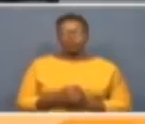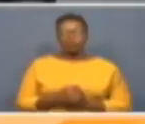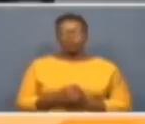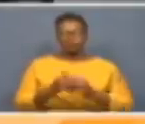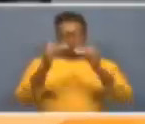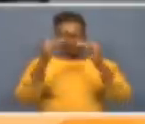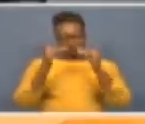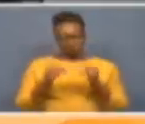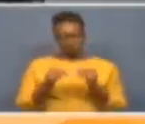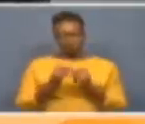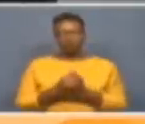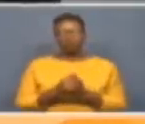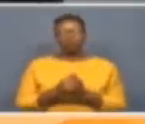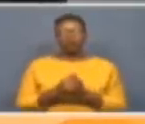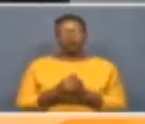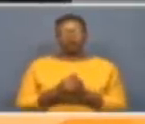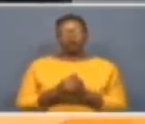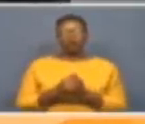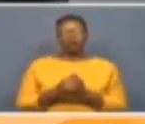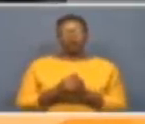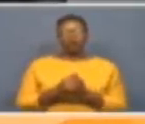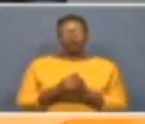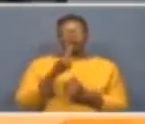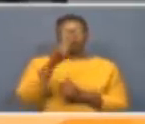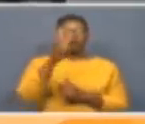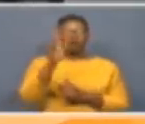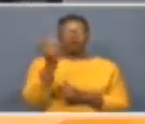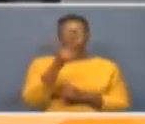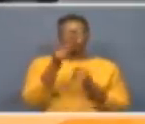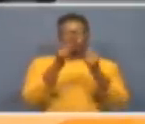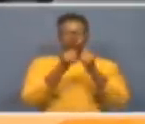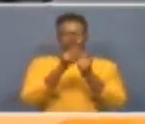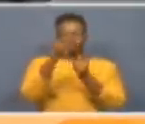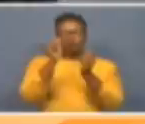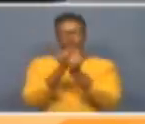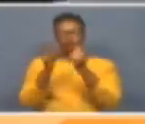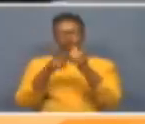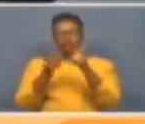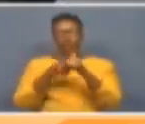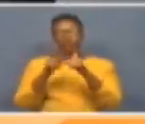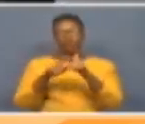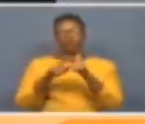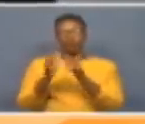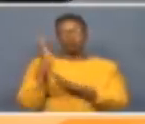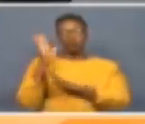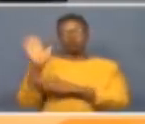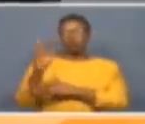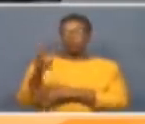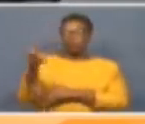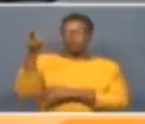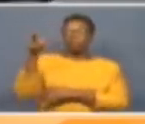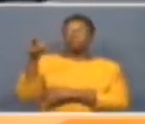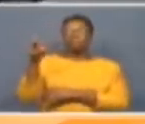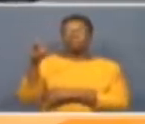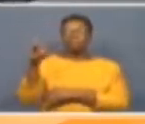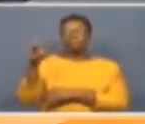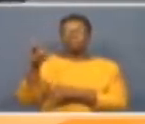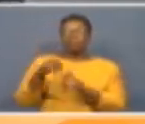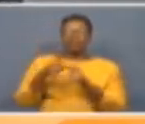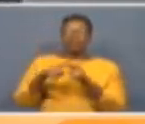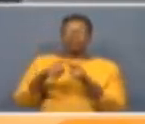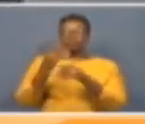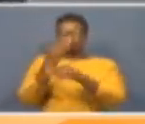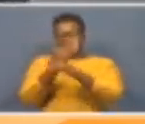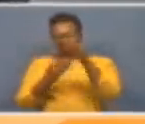24th of October 2017, this is very memorable, Justice Mwilu's bodyguard was shot and injured. That was along Gong